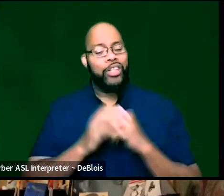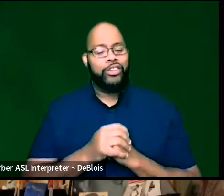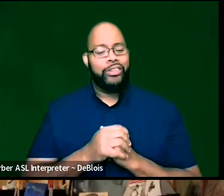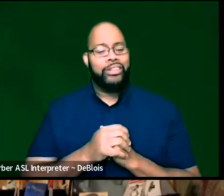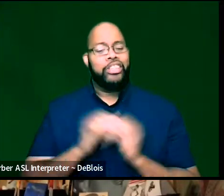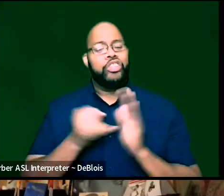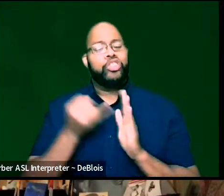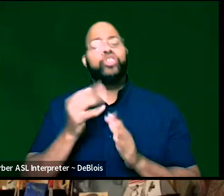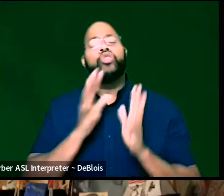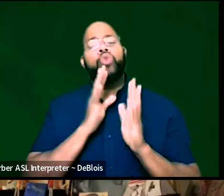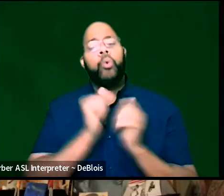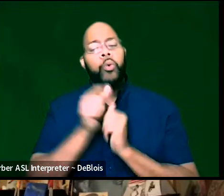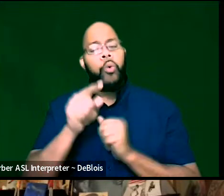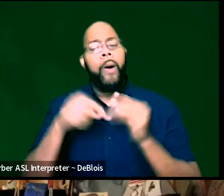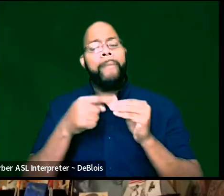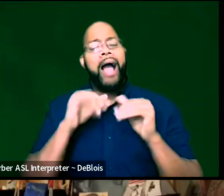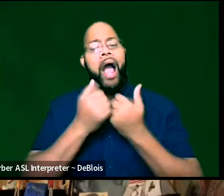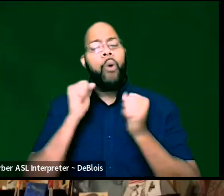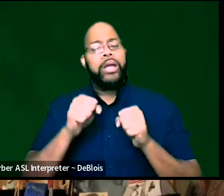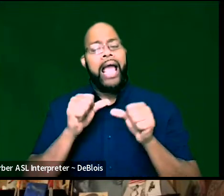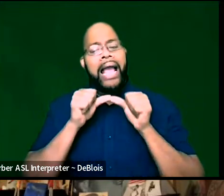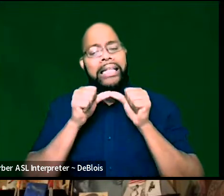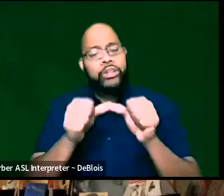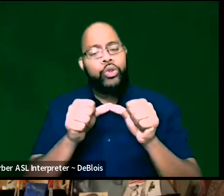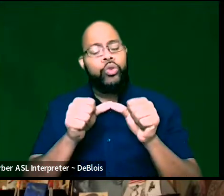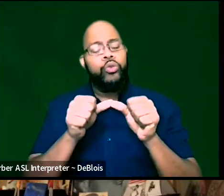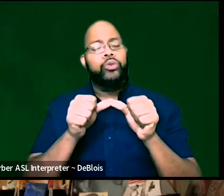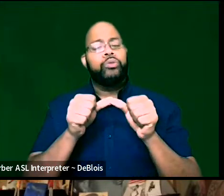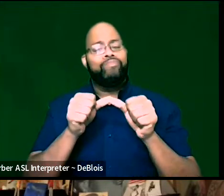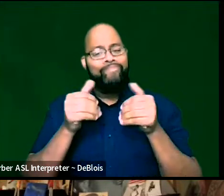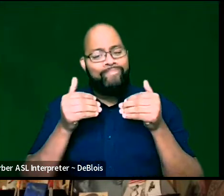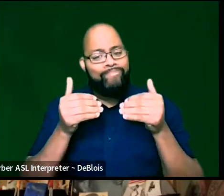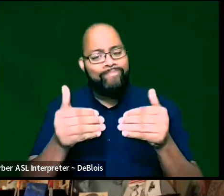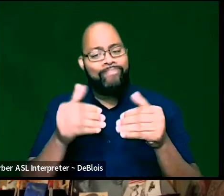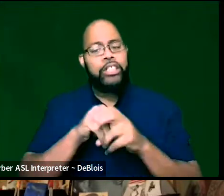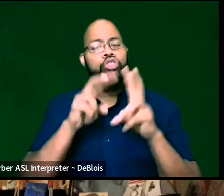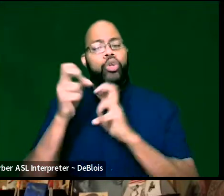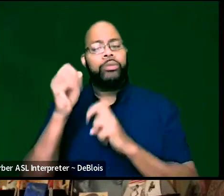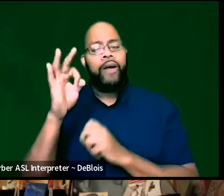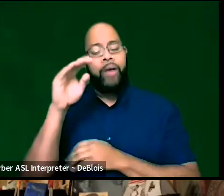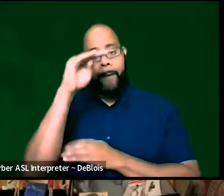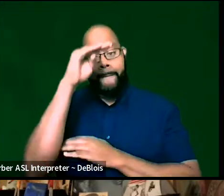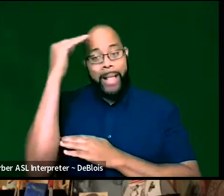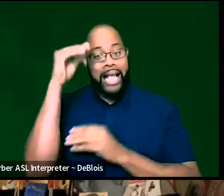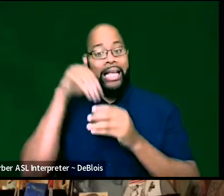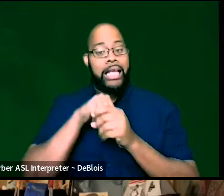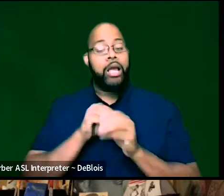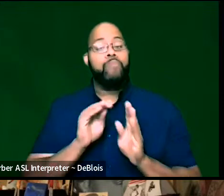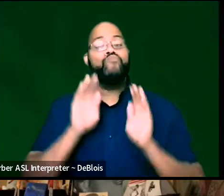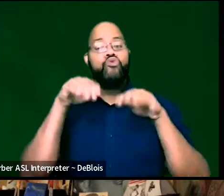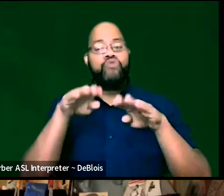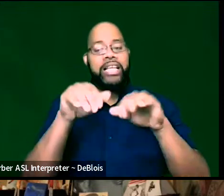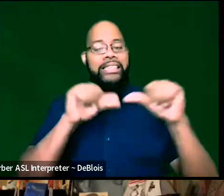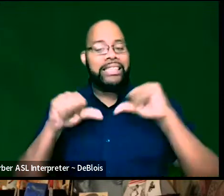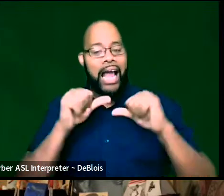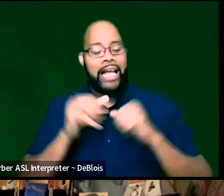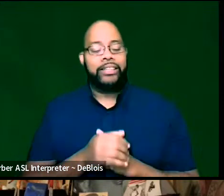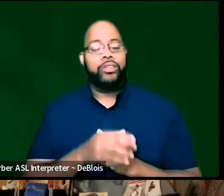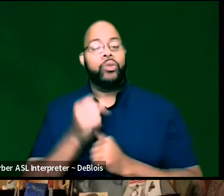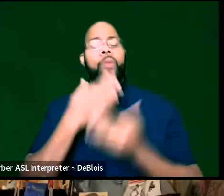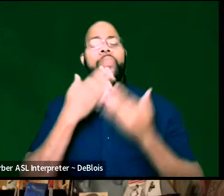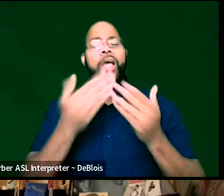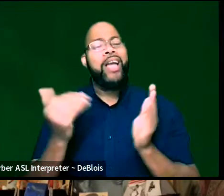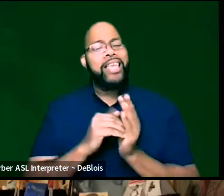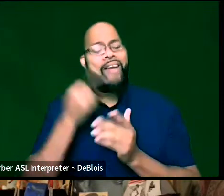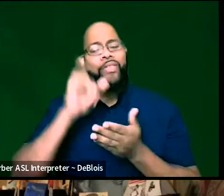to just talk about how we can continue to move forward in terms of Blacks in marine sciences. So thank you